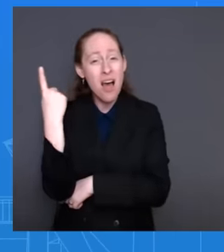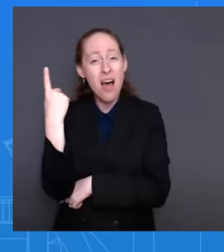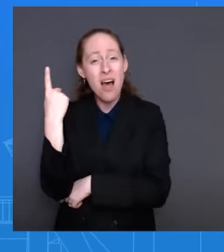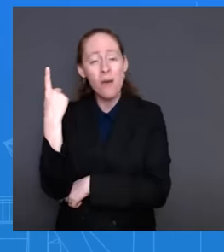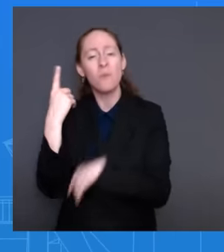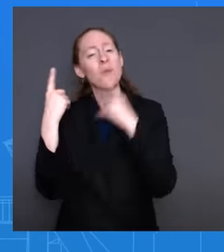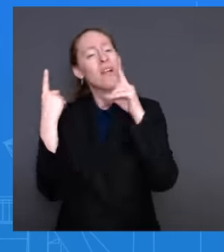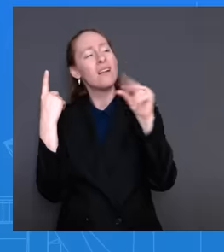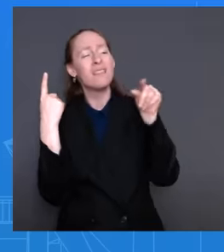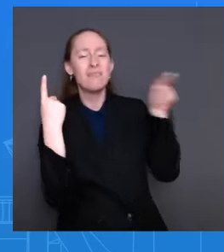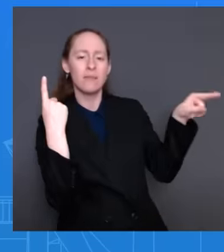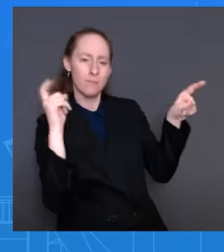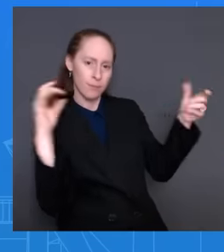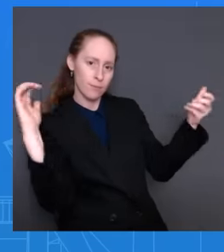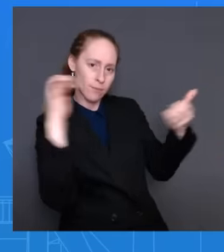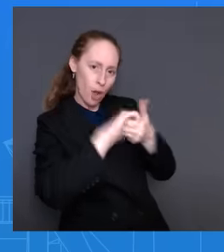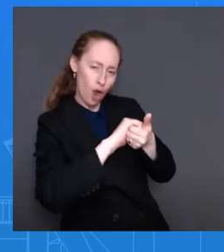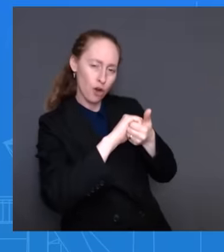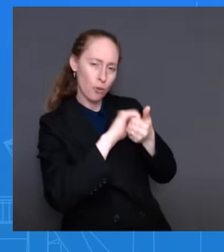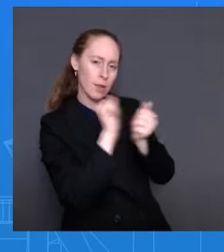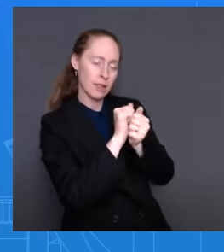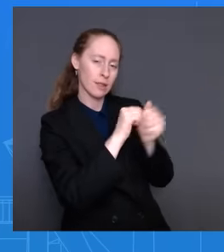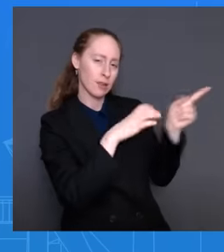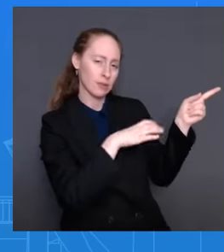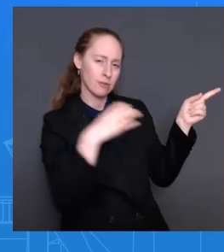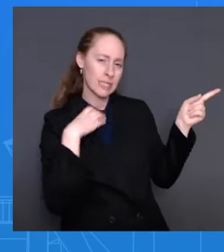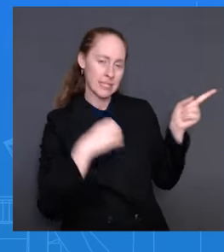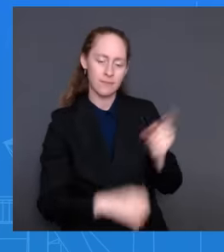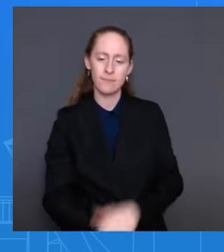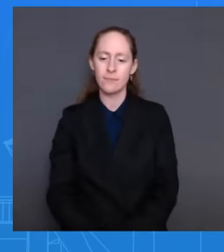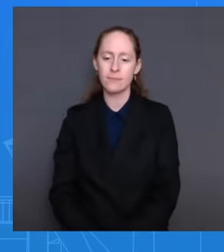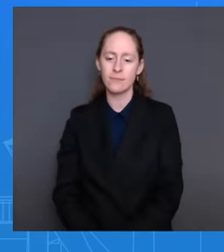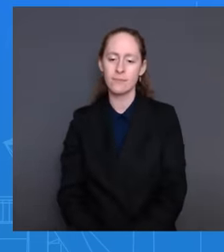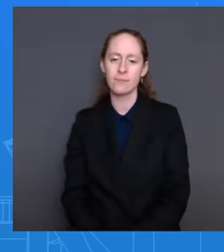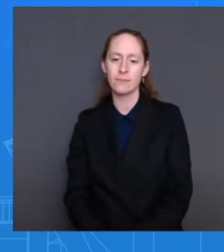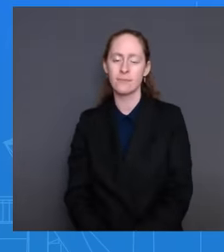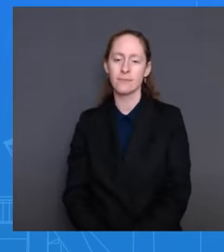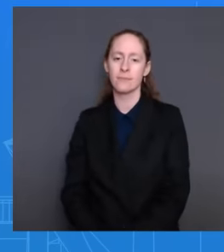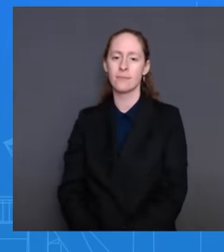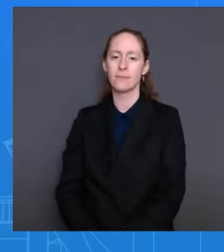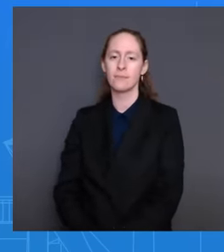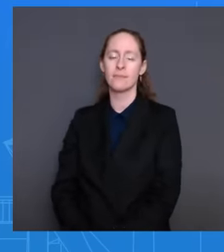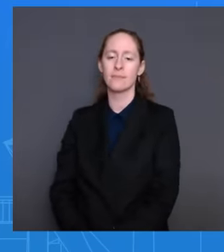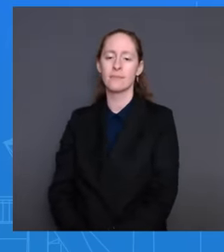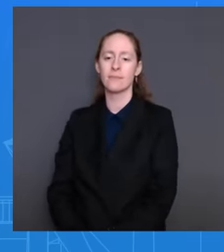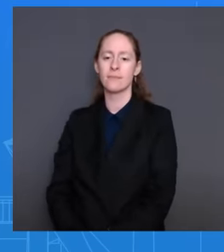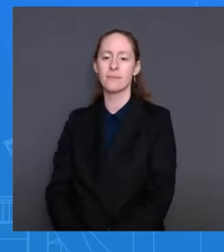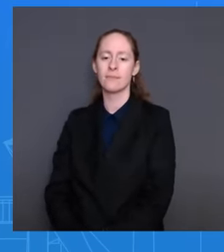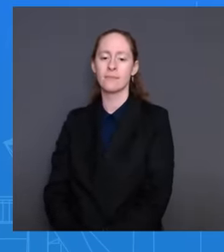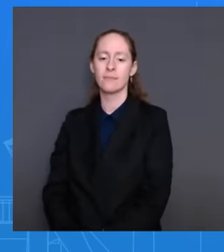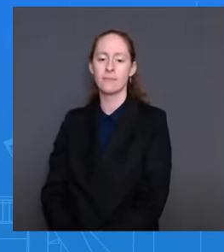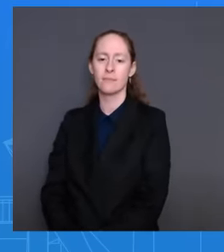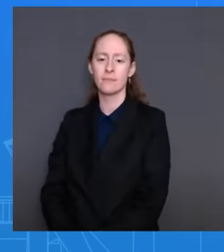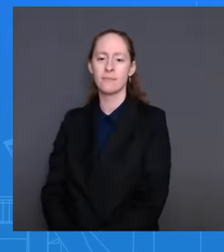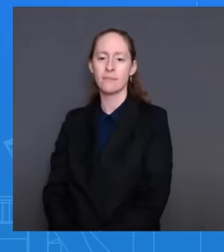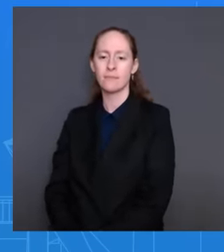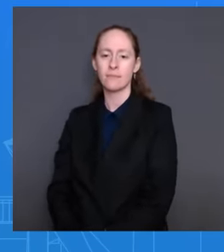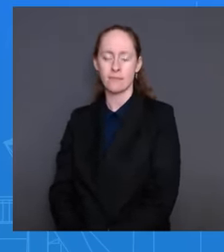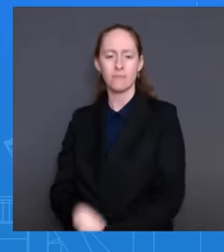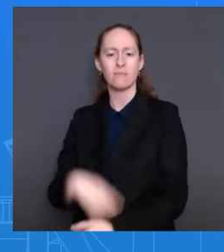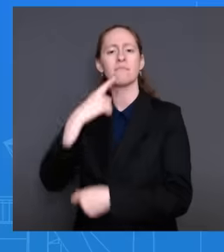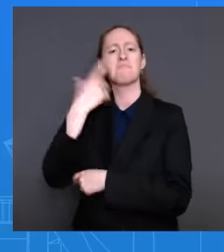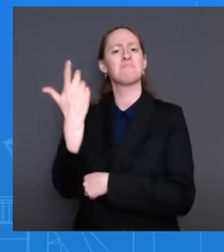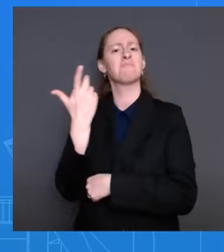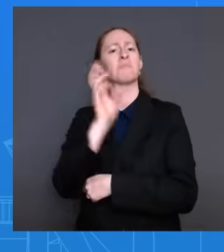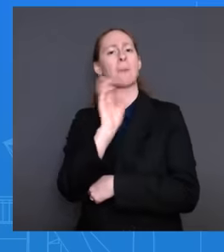one follow-up again on the comment that he made about their irrational Republicans. As a candidate on the presidential campaign trail, he often said Republicans would have an